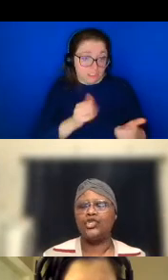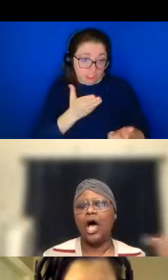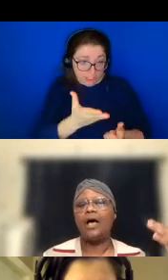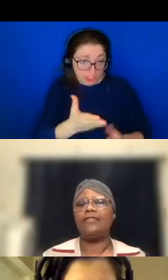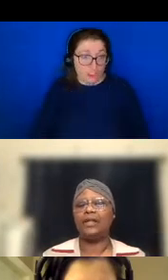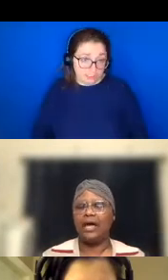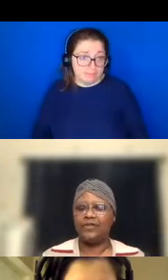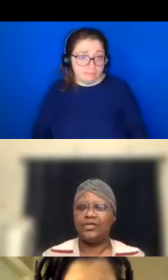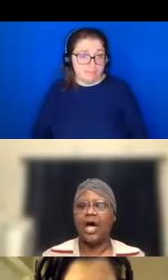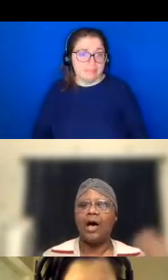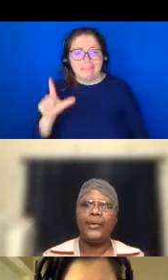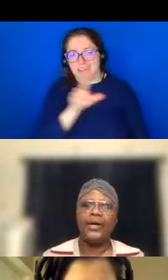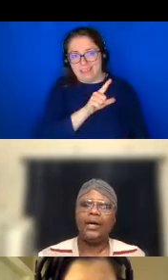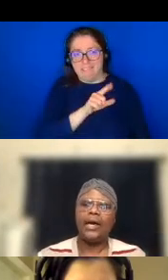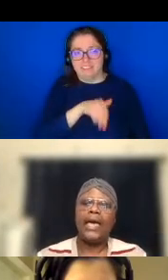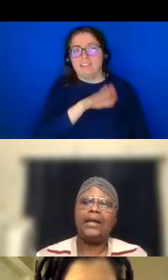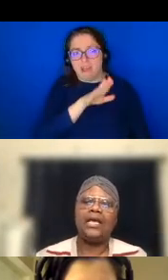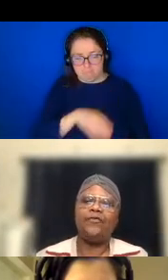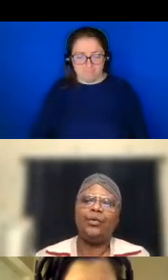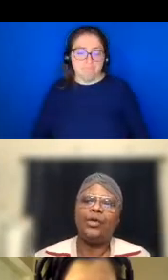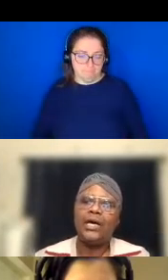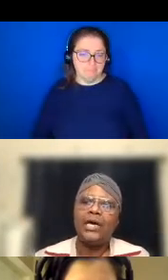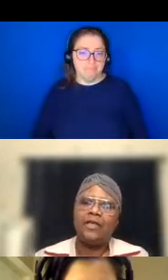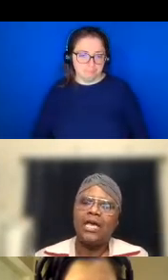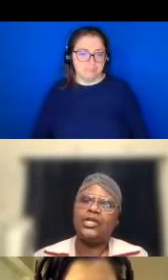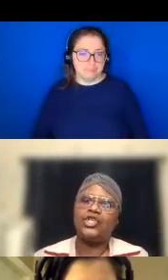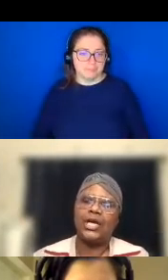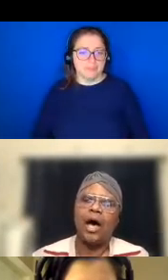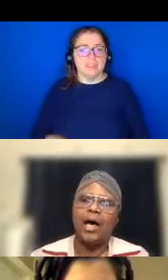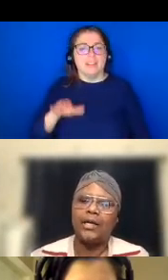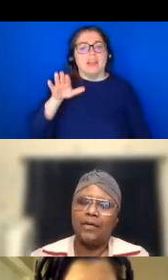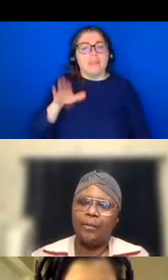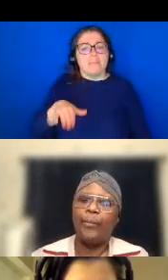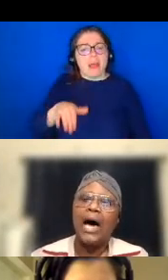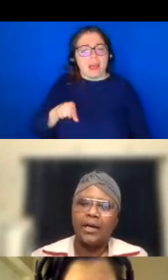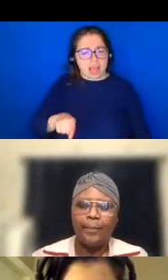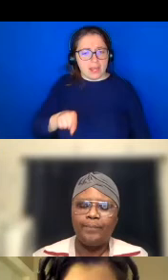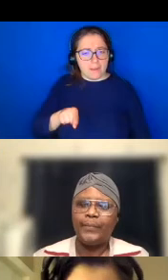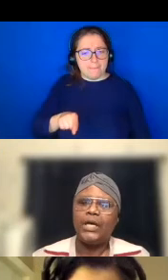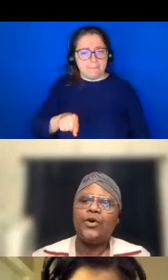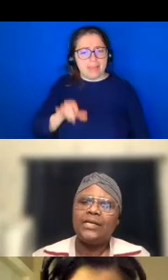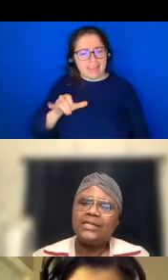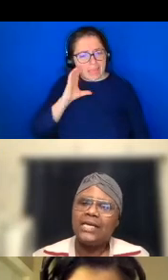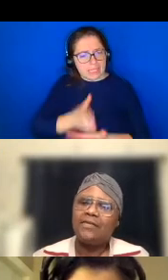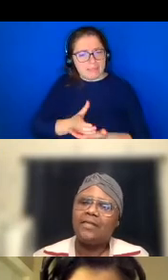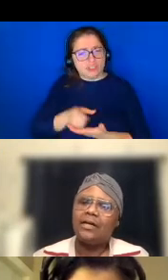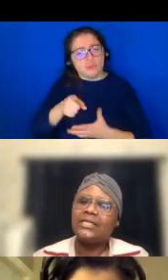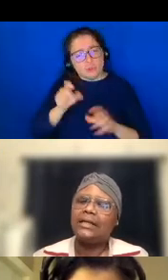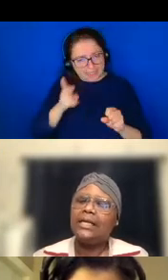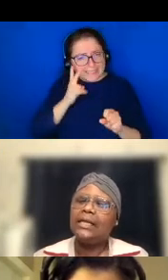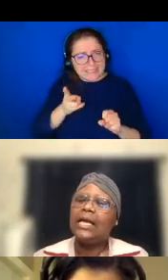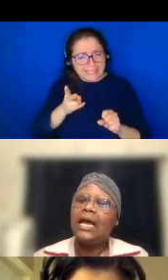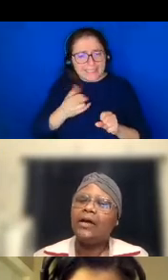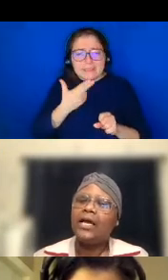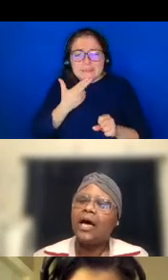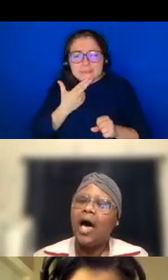image on the left top. And if you look at the image on the bottom, you can see that there's a